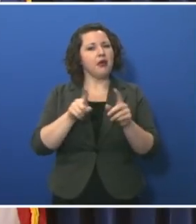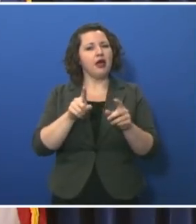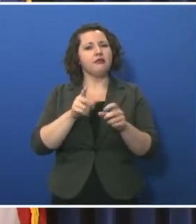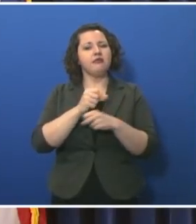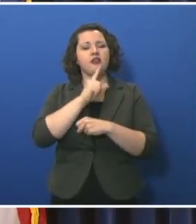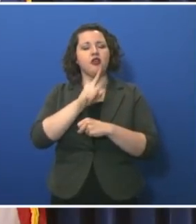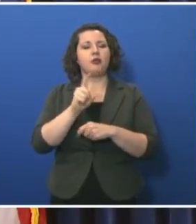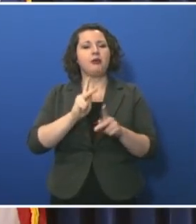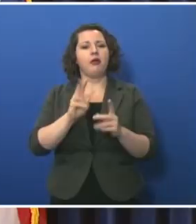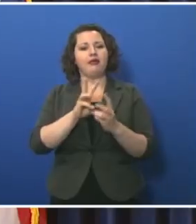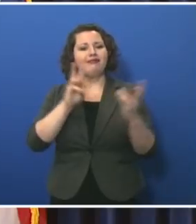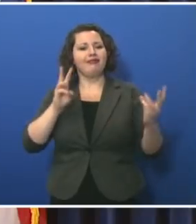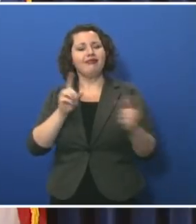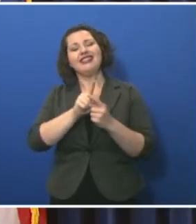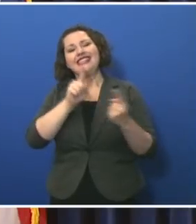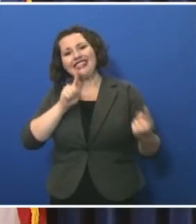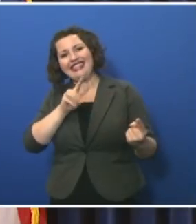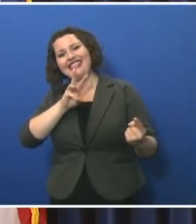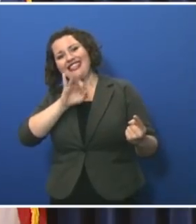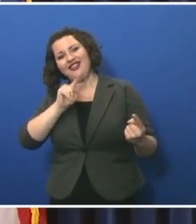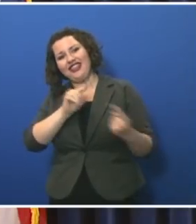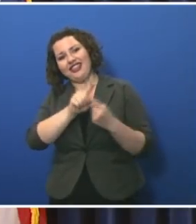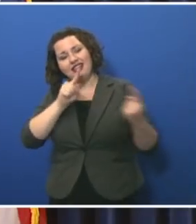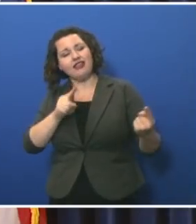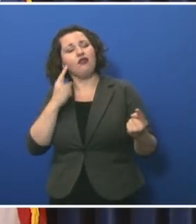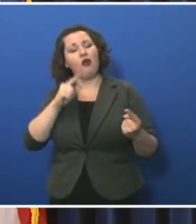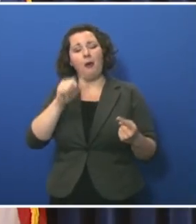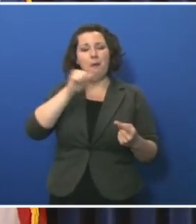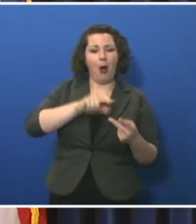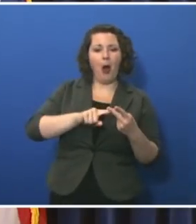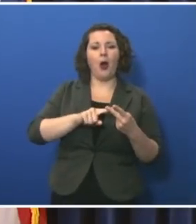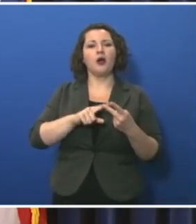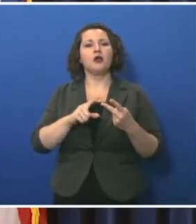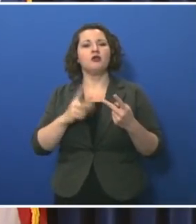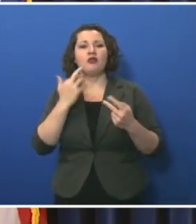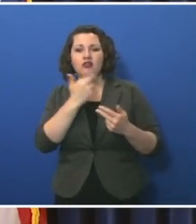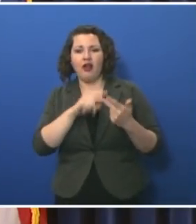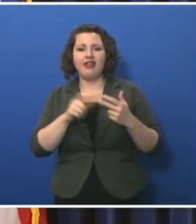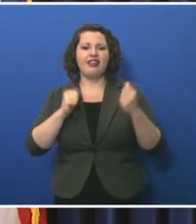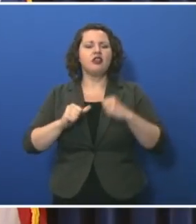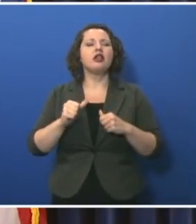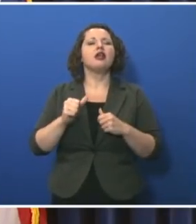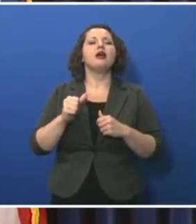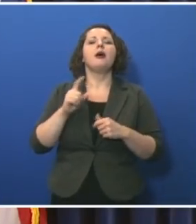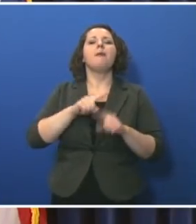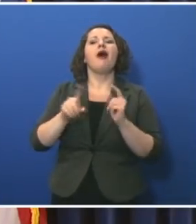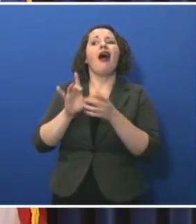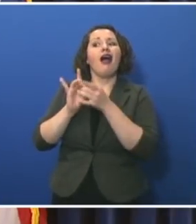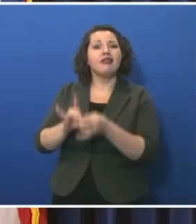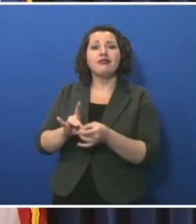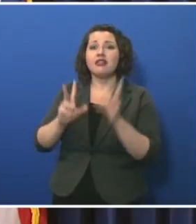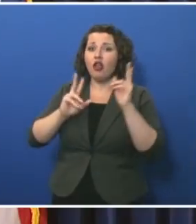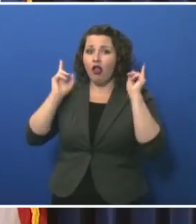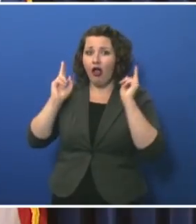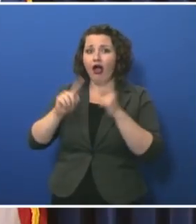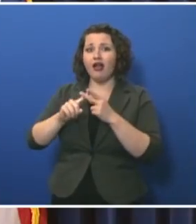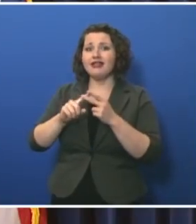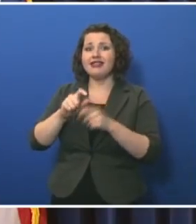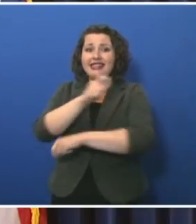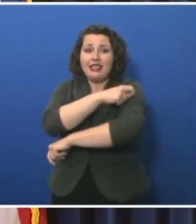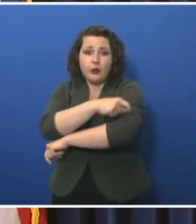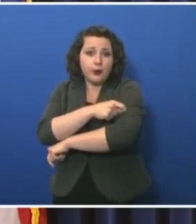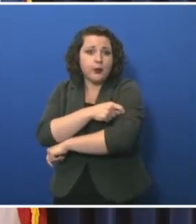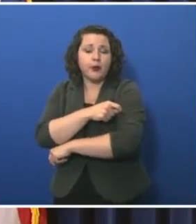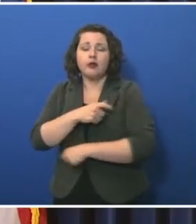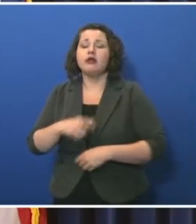for bars, restaurants, and theaters. What about salons and tattoo parlors? Same thing. I mean, we lifted